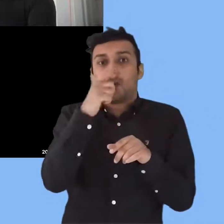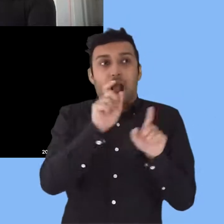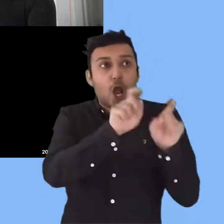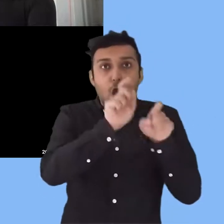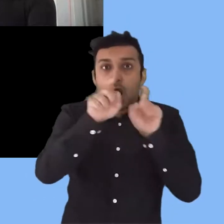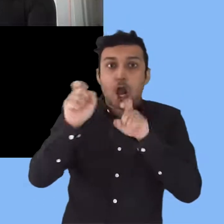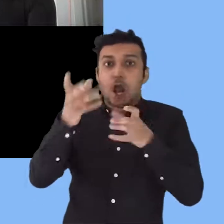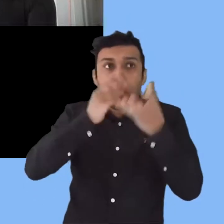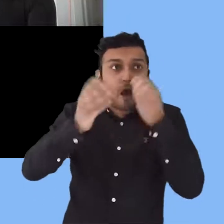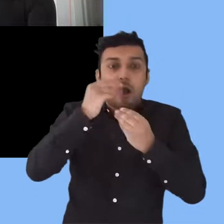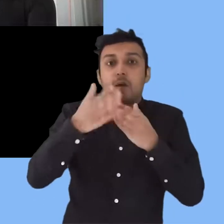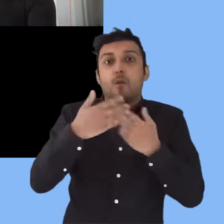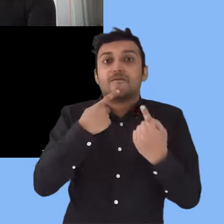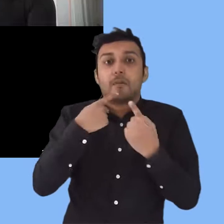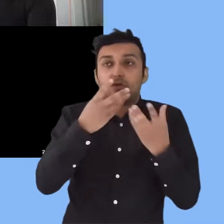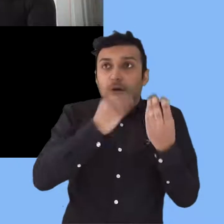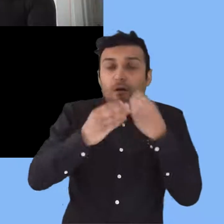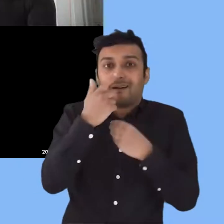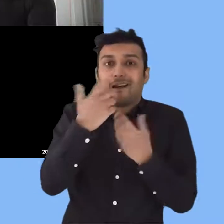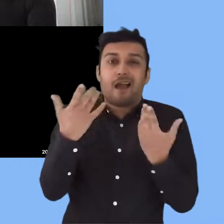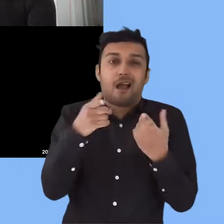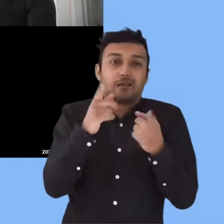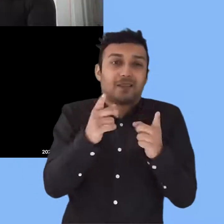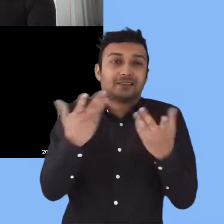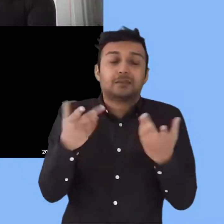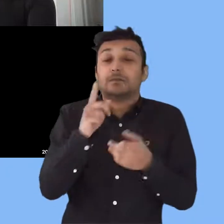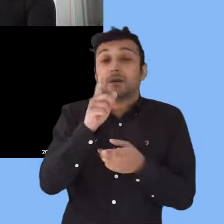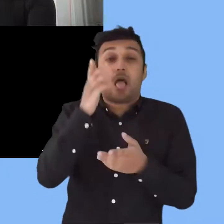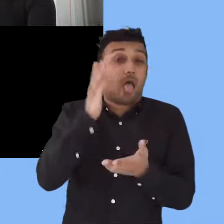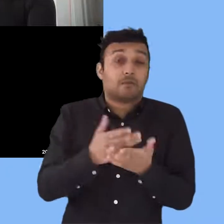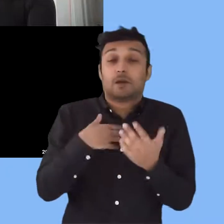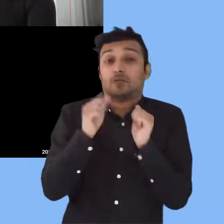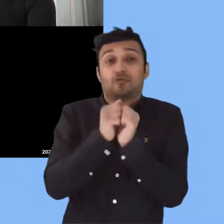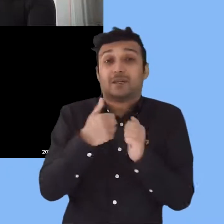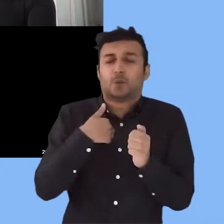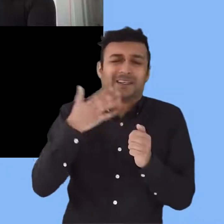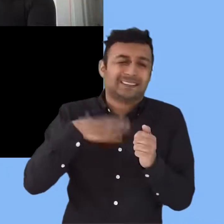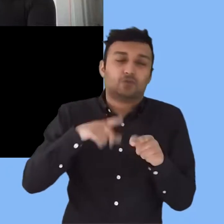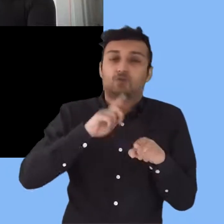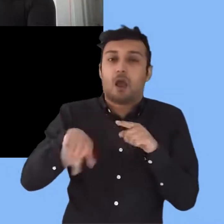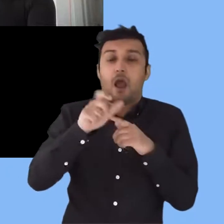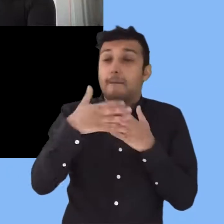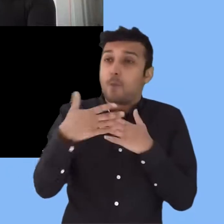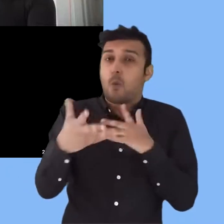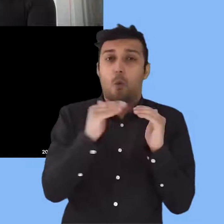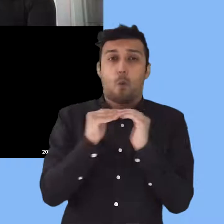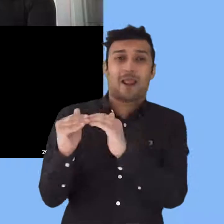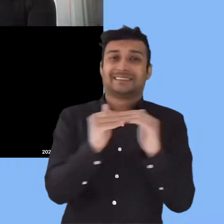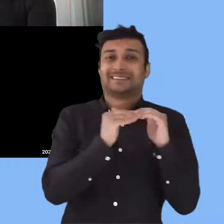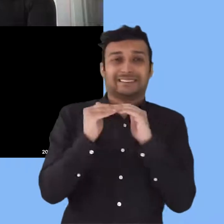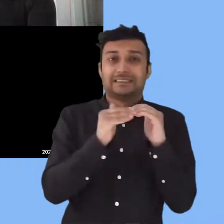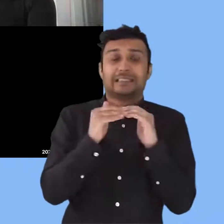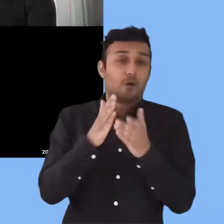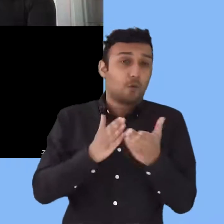be championing a more anti-racist approach. But we absolutely do need to be pushing an equalities agenda throughout all early childhood